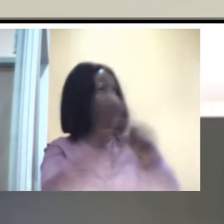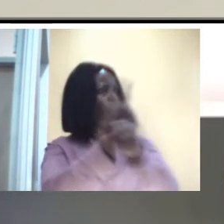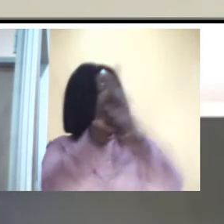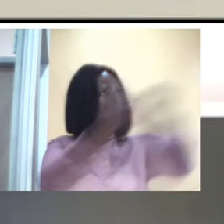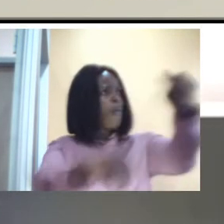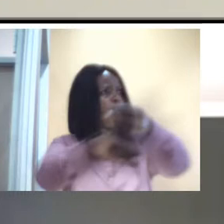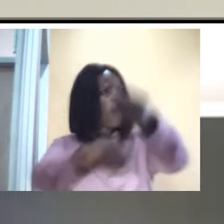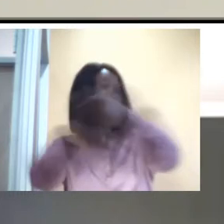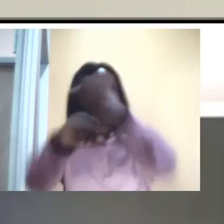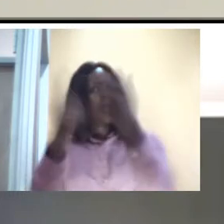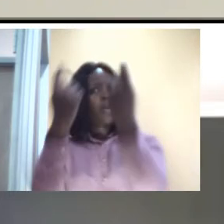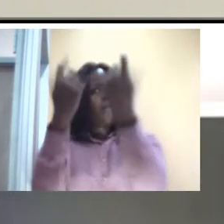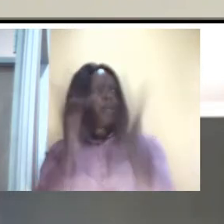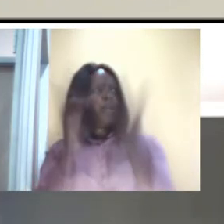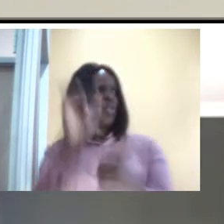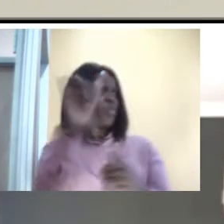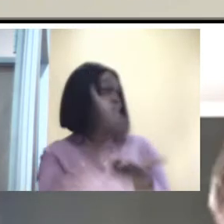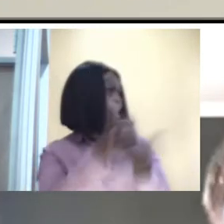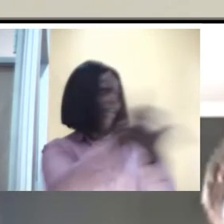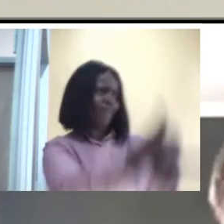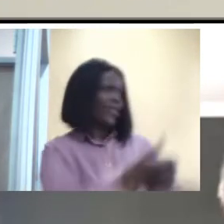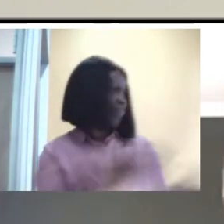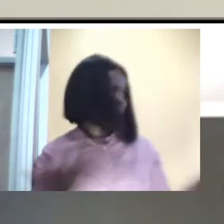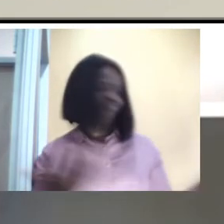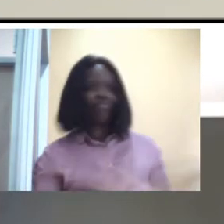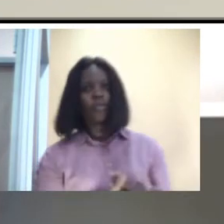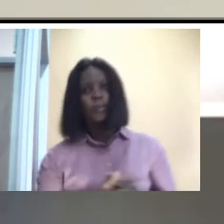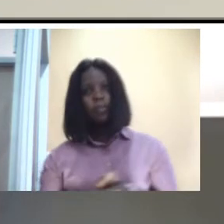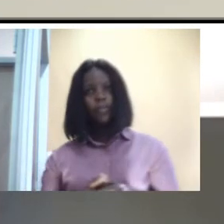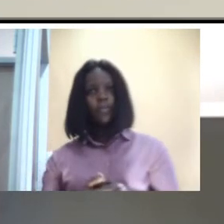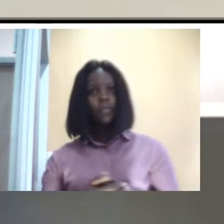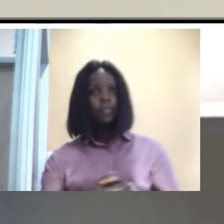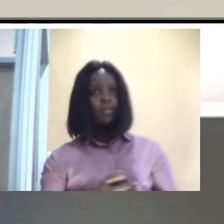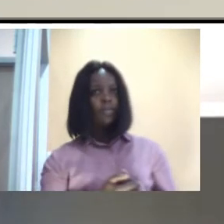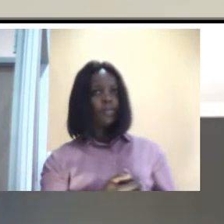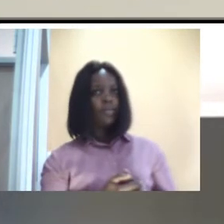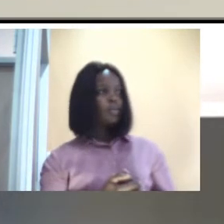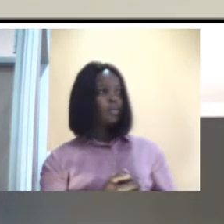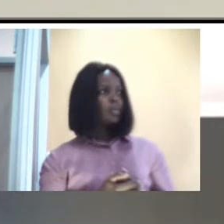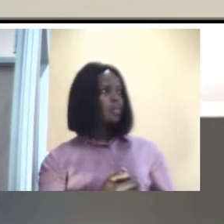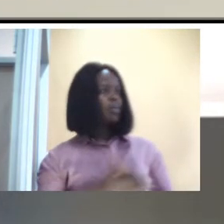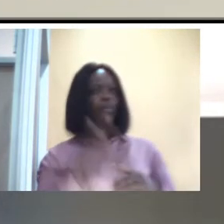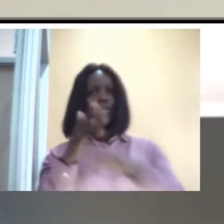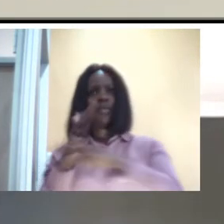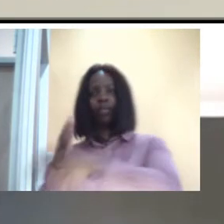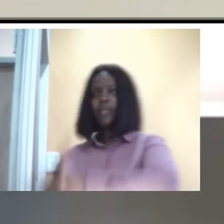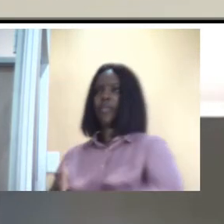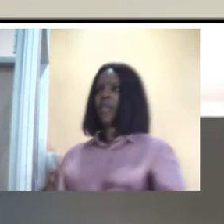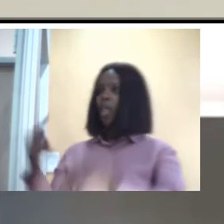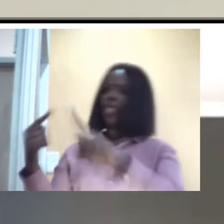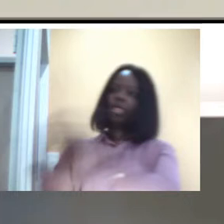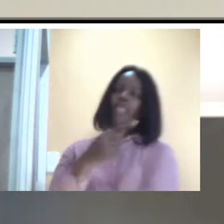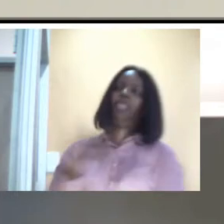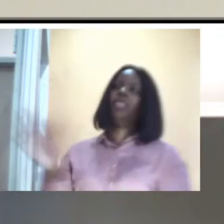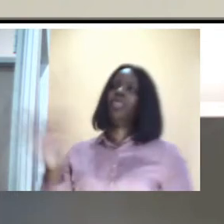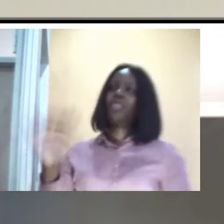their budget is not helping the situation. So I'd grow a backbone and make sure that we're out of order now.